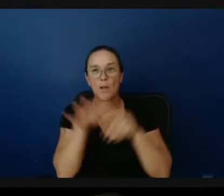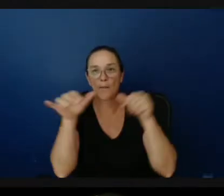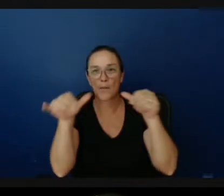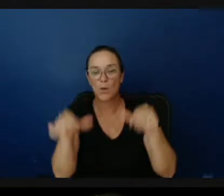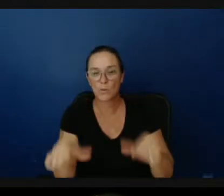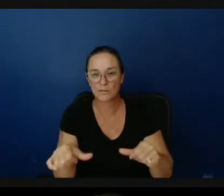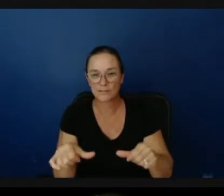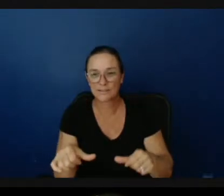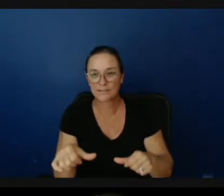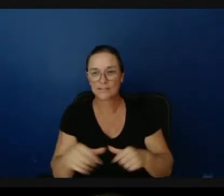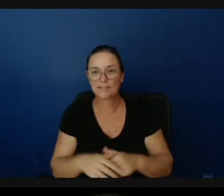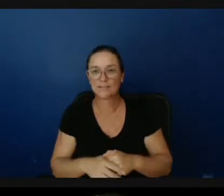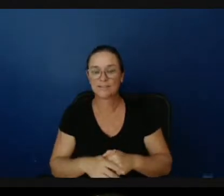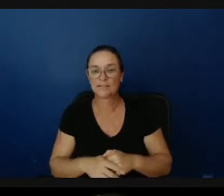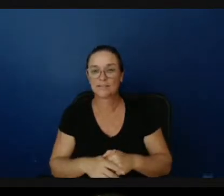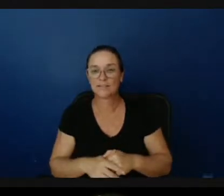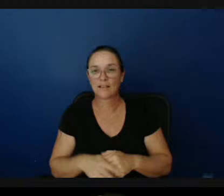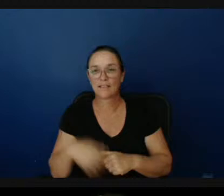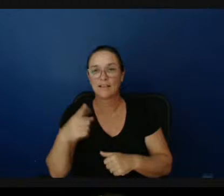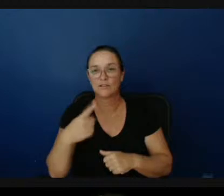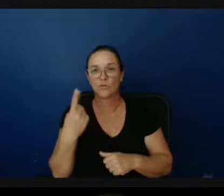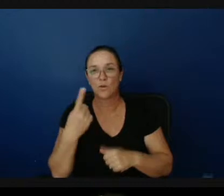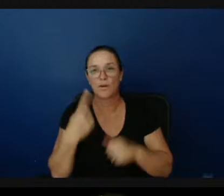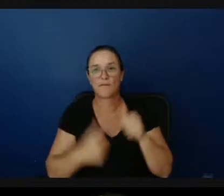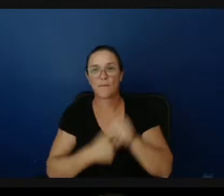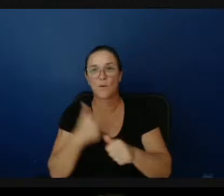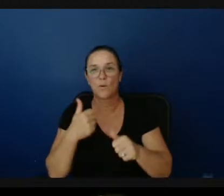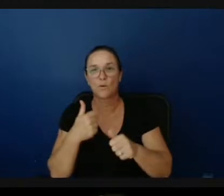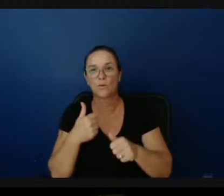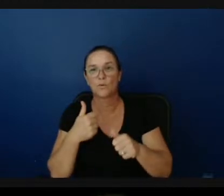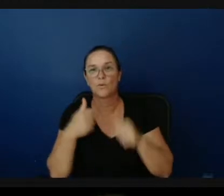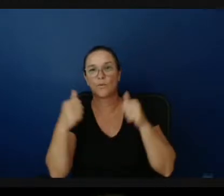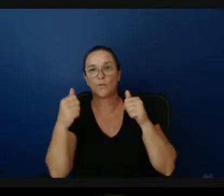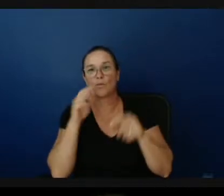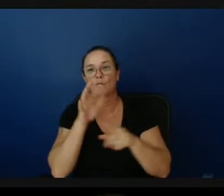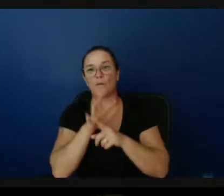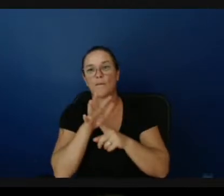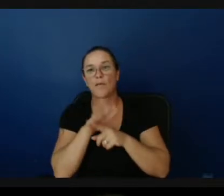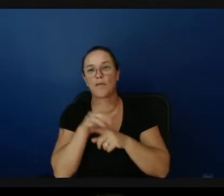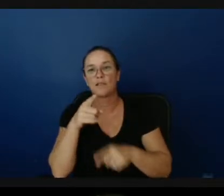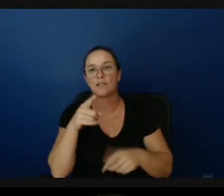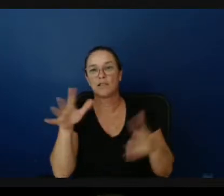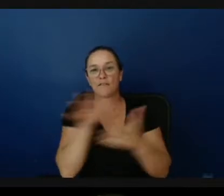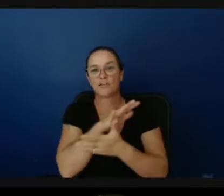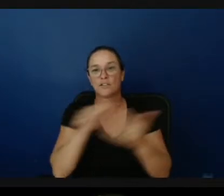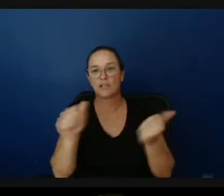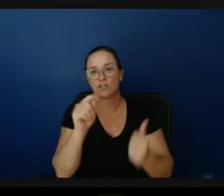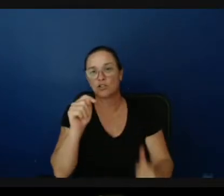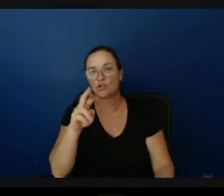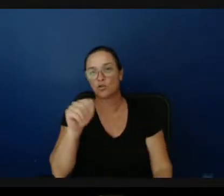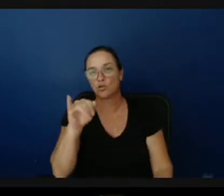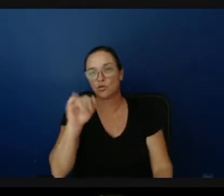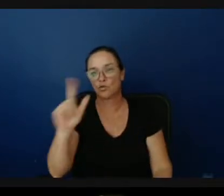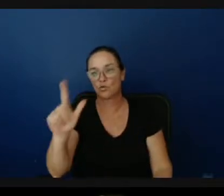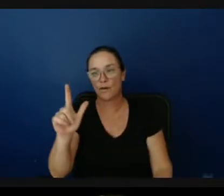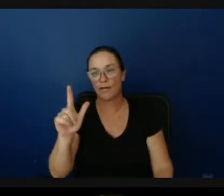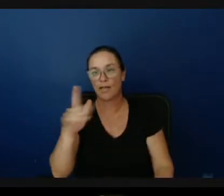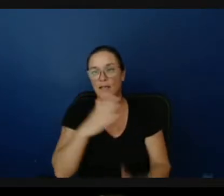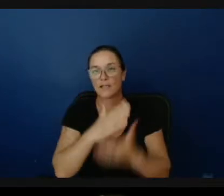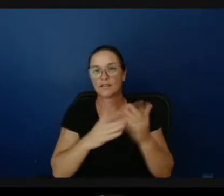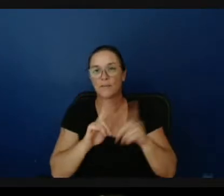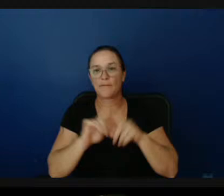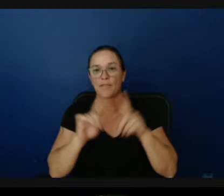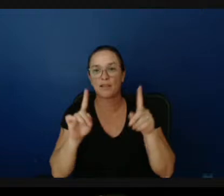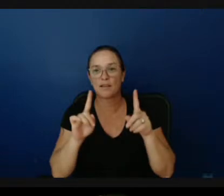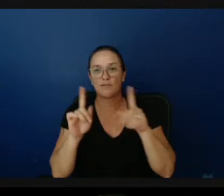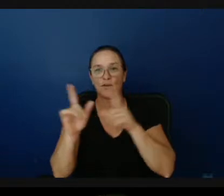one of the more popular ones out there, but devastation tailhead, and just showing some of the different photos from there.